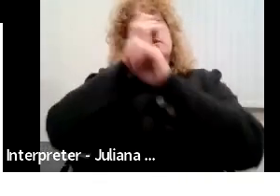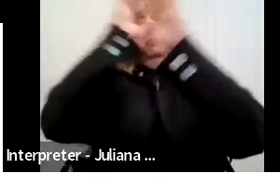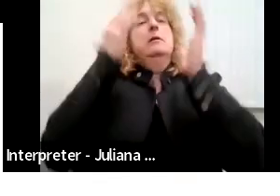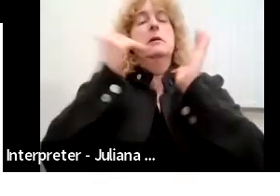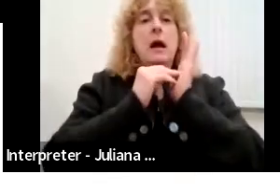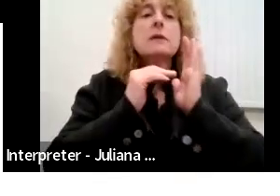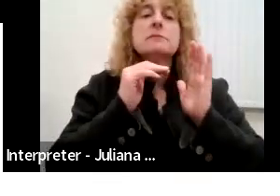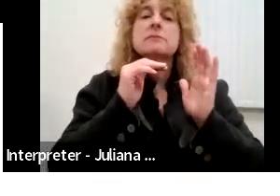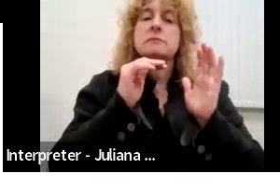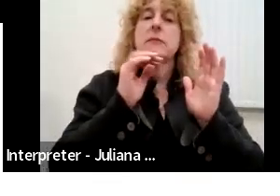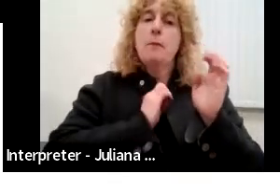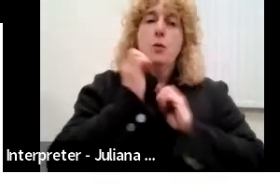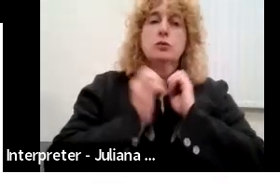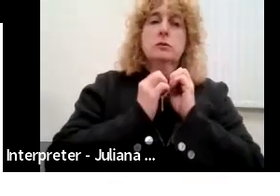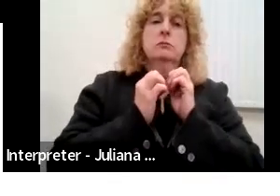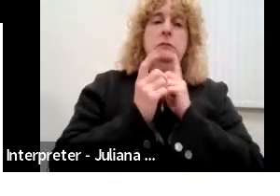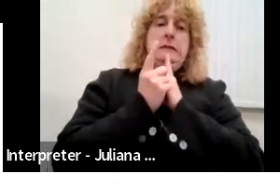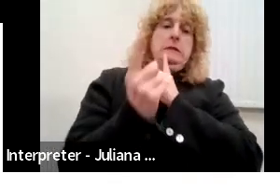cloud.